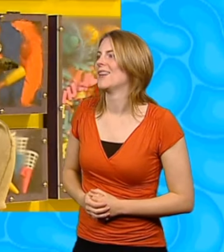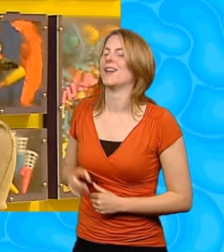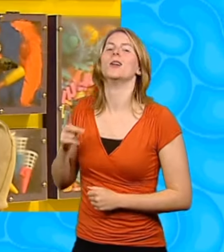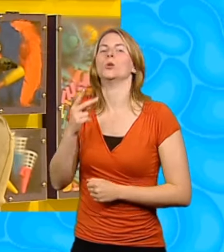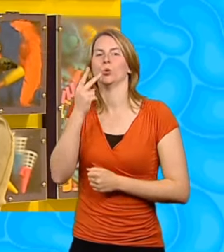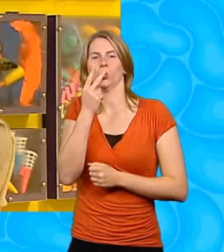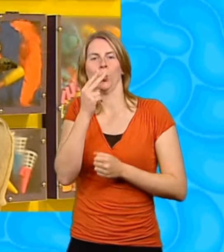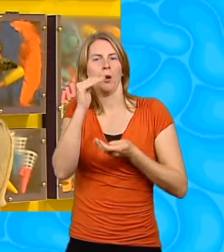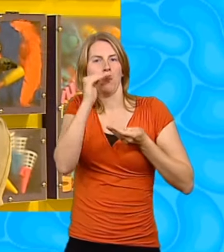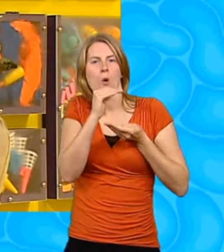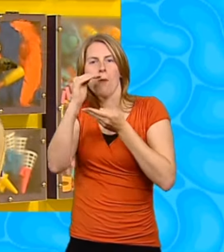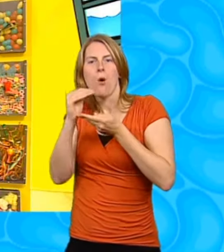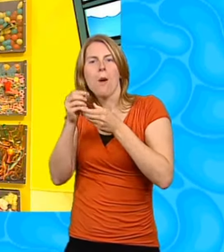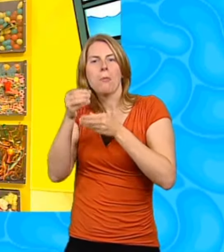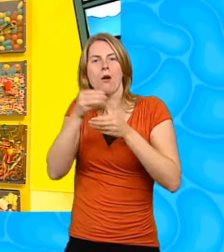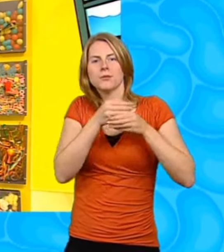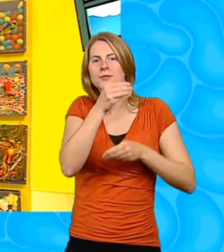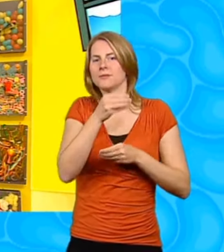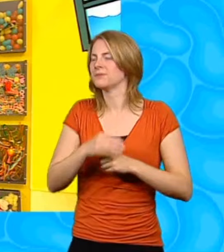Two smaller, thin boxes.